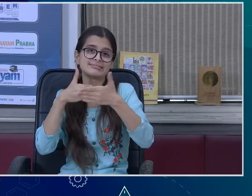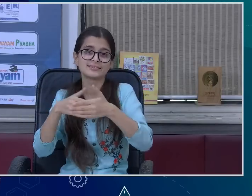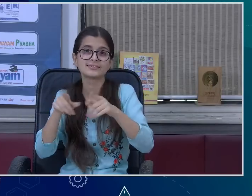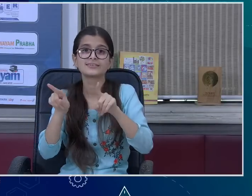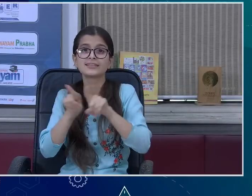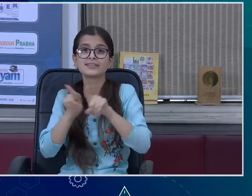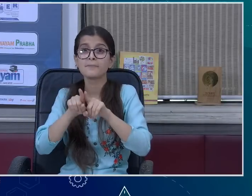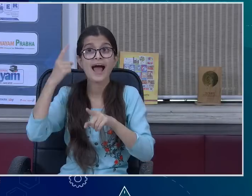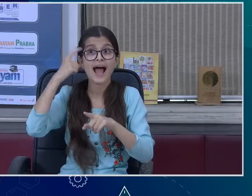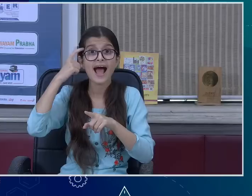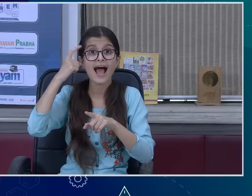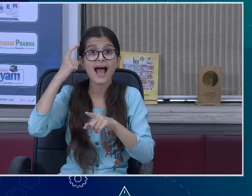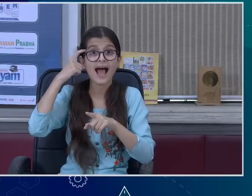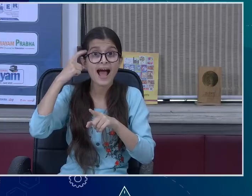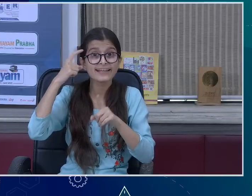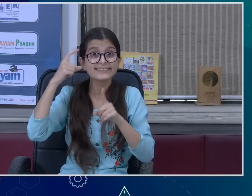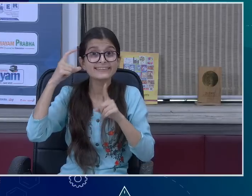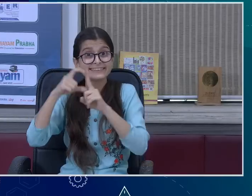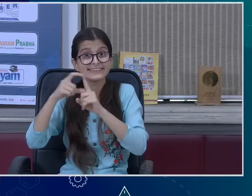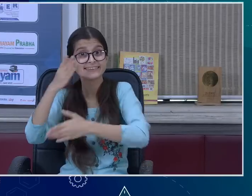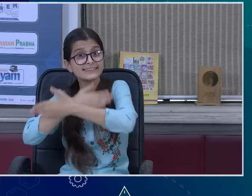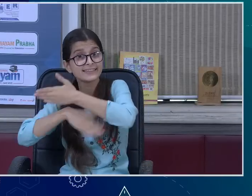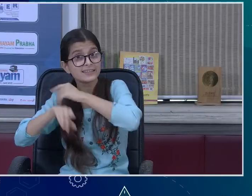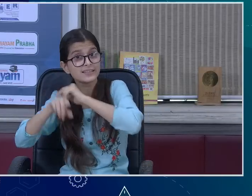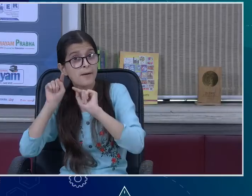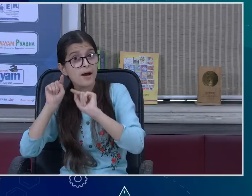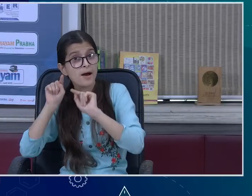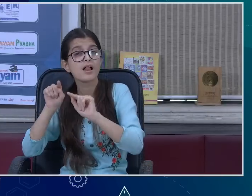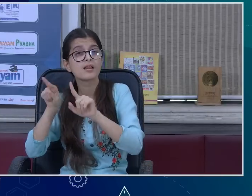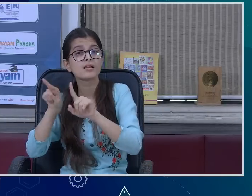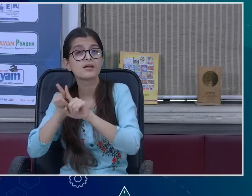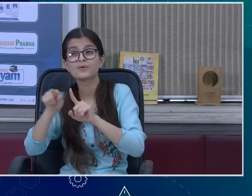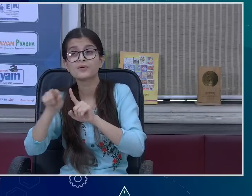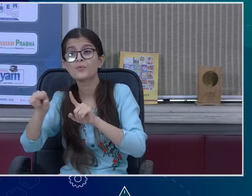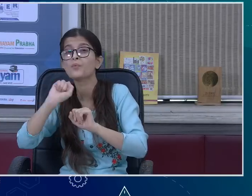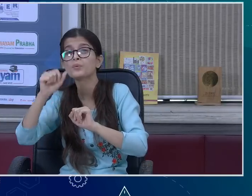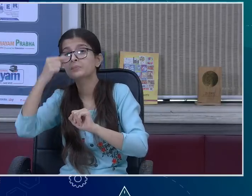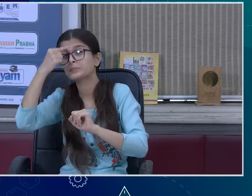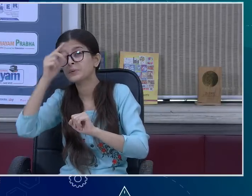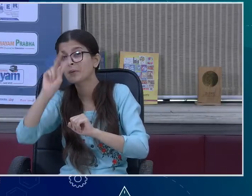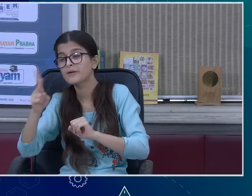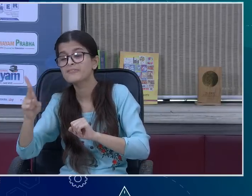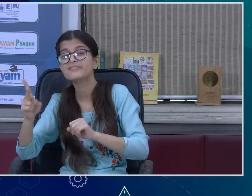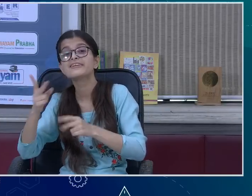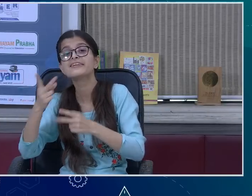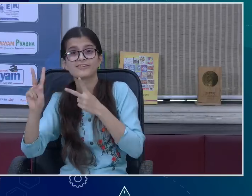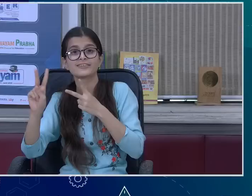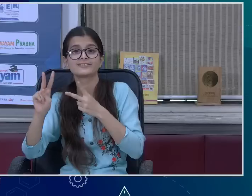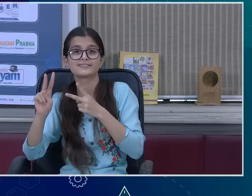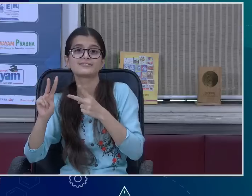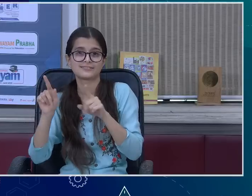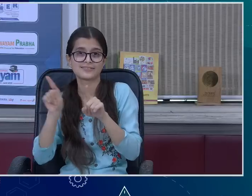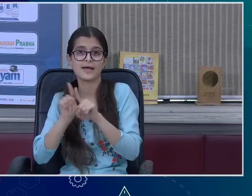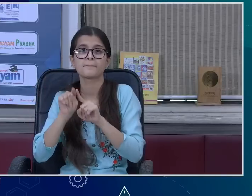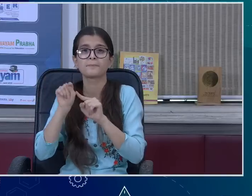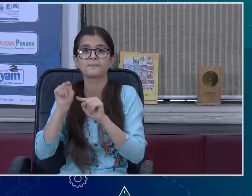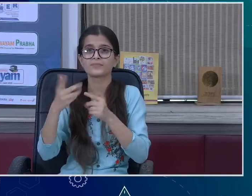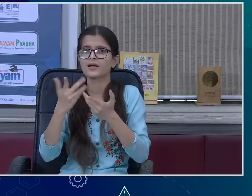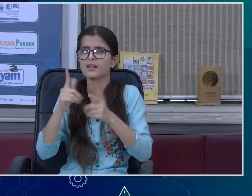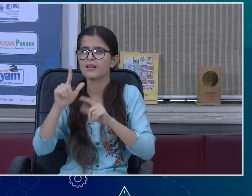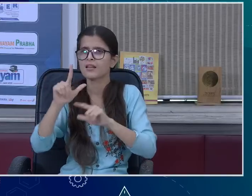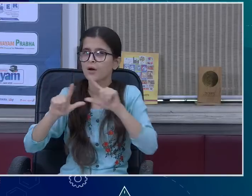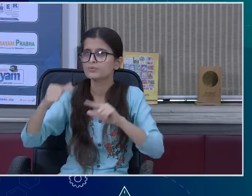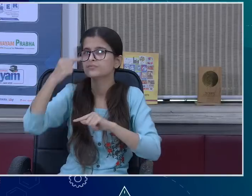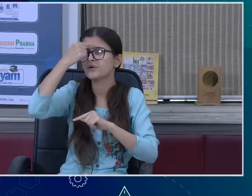disability, they have problem not only related to language processing, they may have problem in almost all